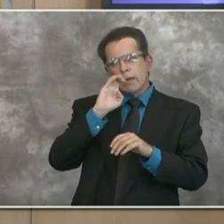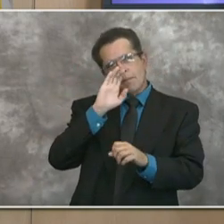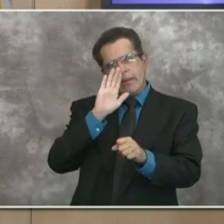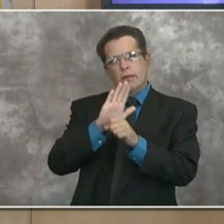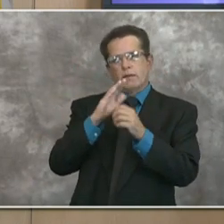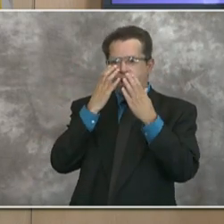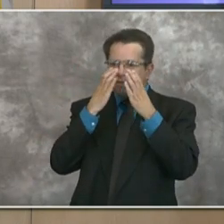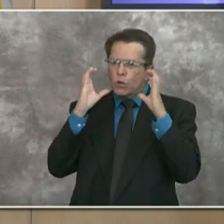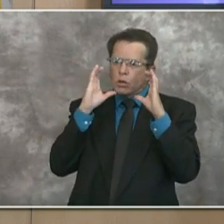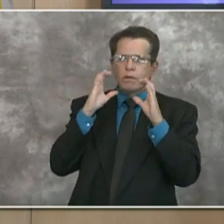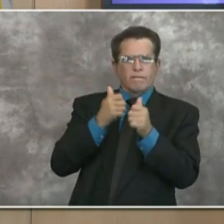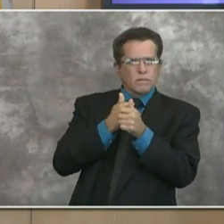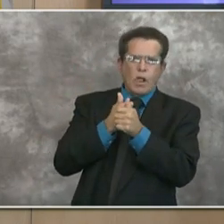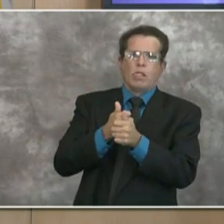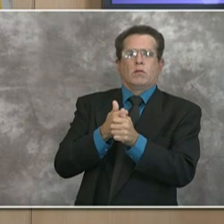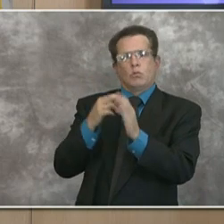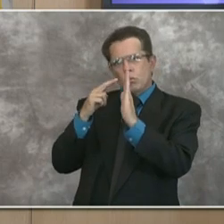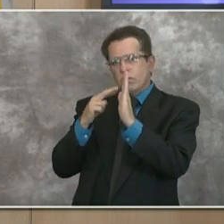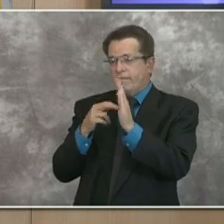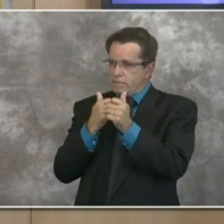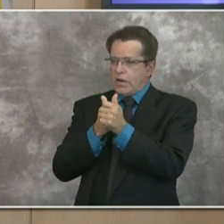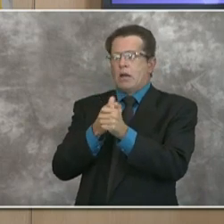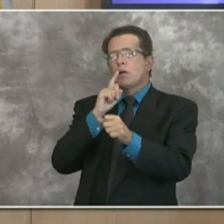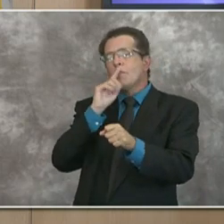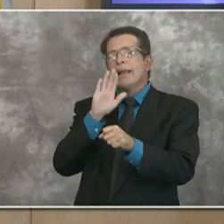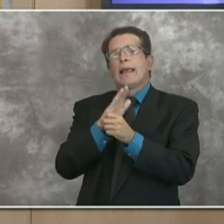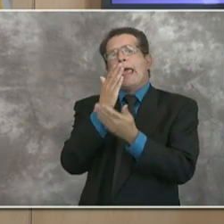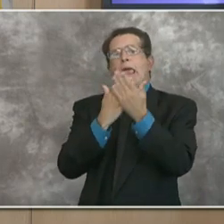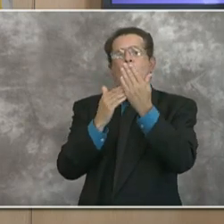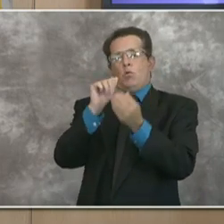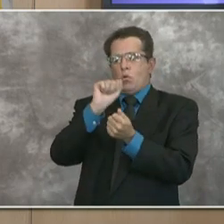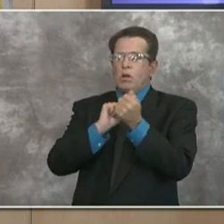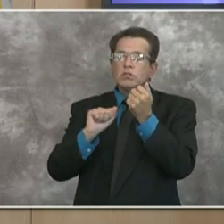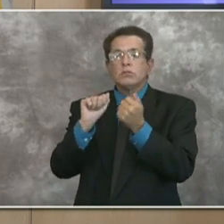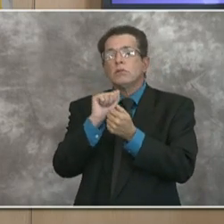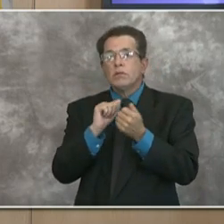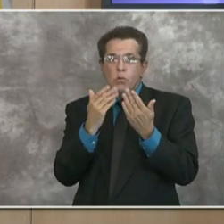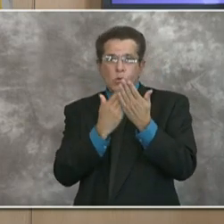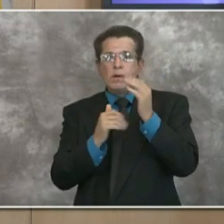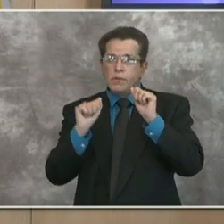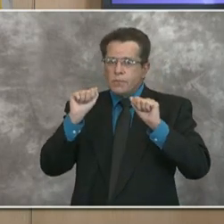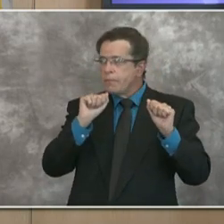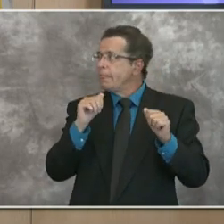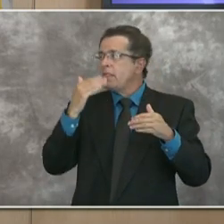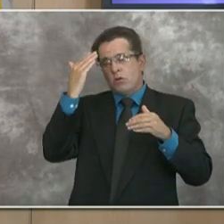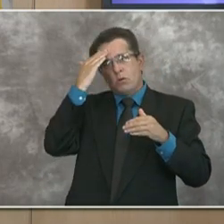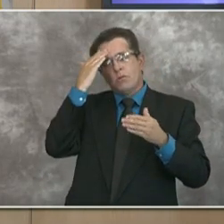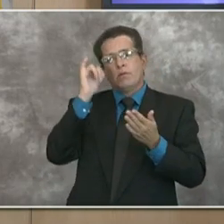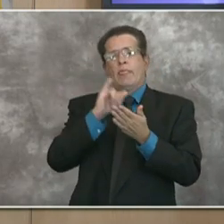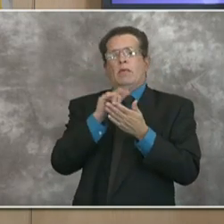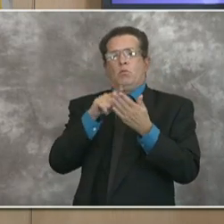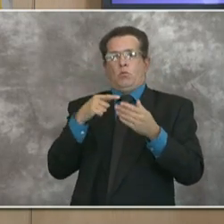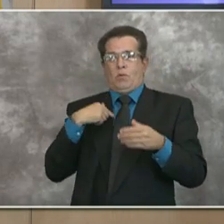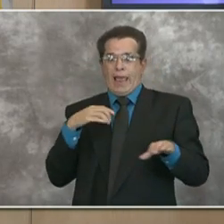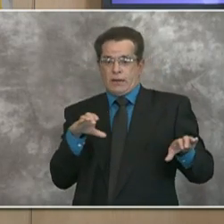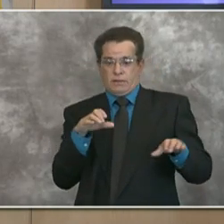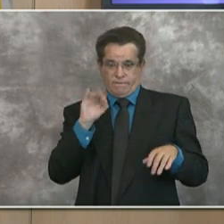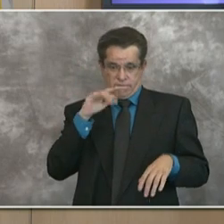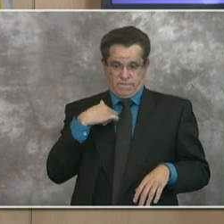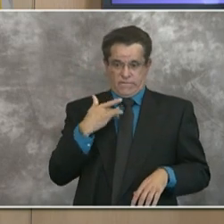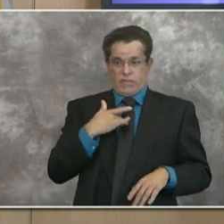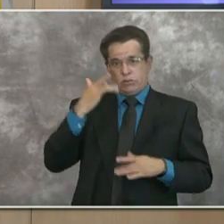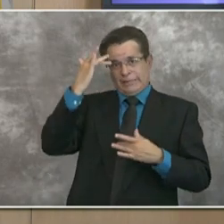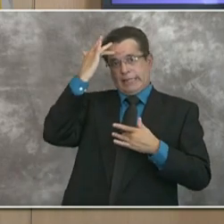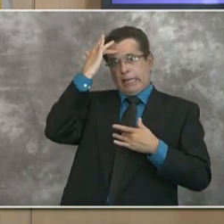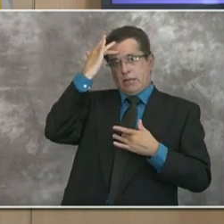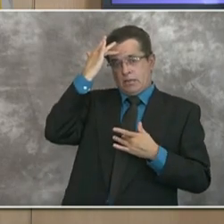to face coverings, by coming out of this and being very committed to hand washing and hygiene, coming out of this and knowing the actions we take if we feel sick.